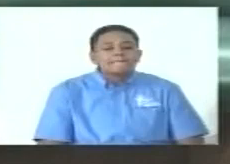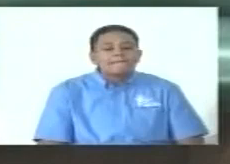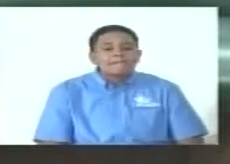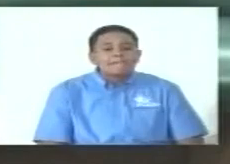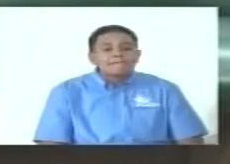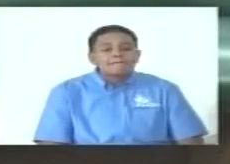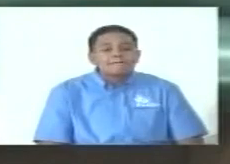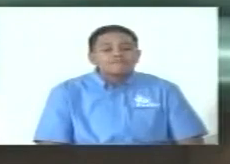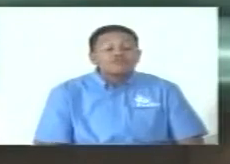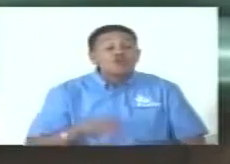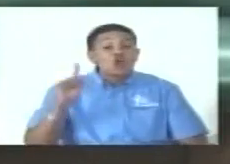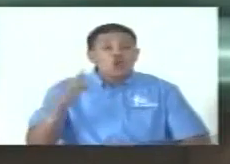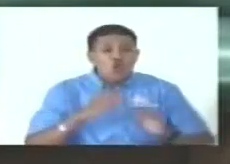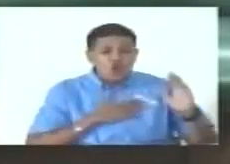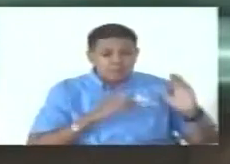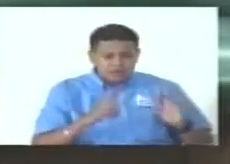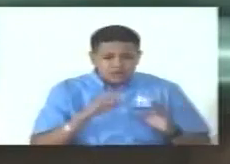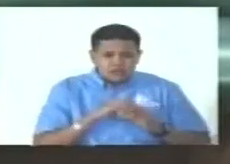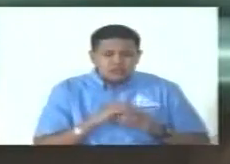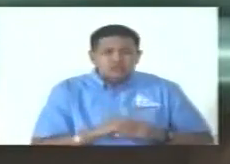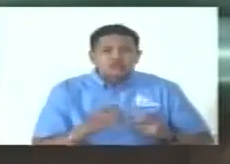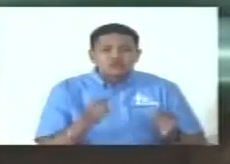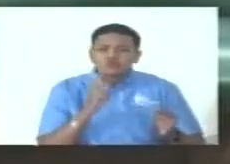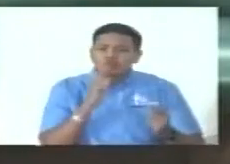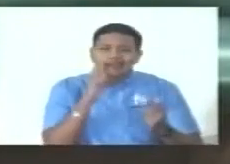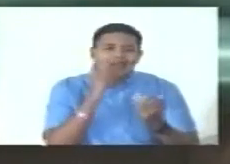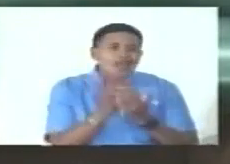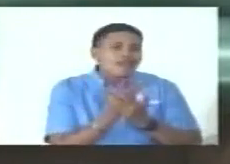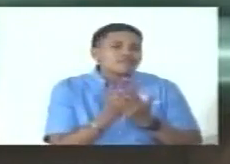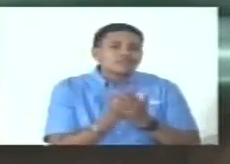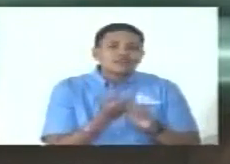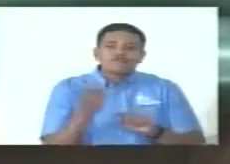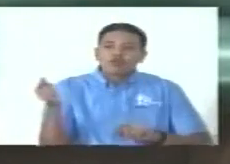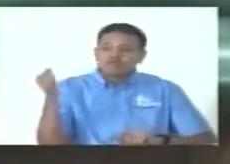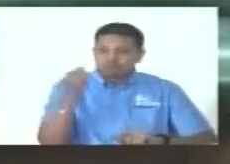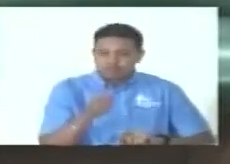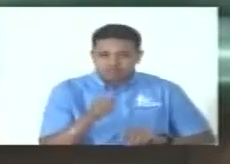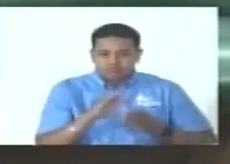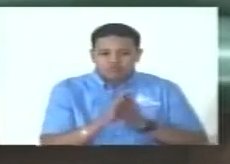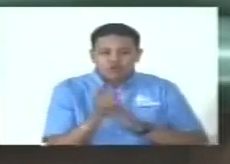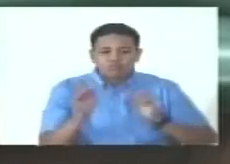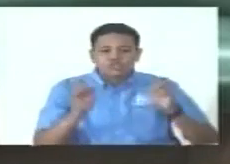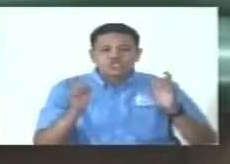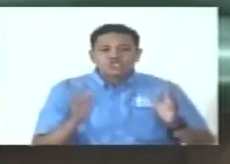her dedication and commitment was very evident from the very inception of her chairmanship.